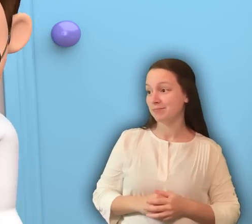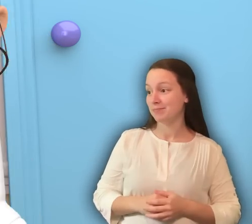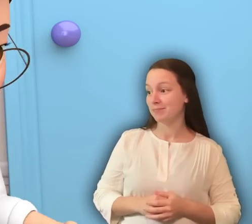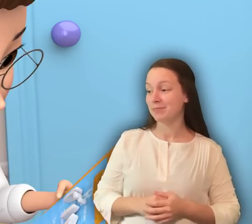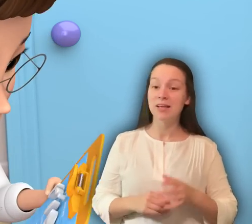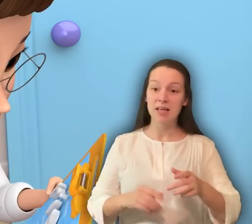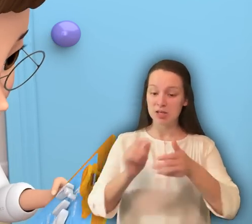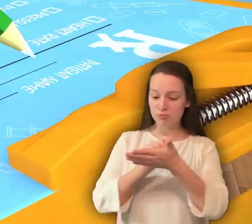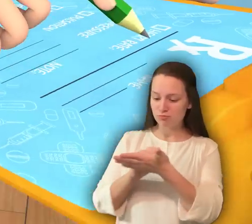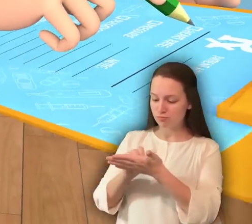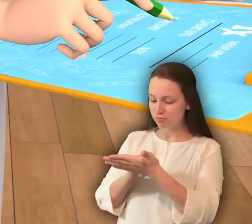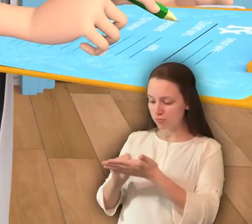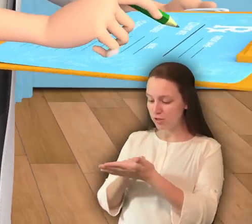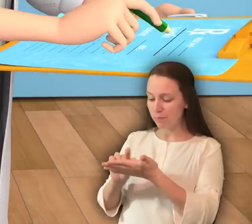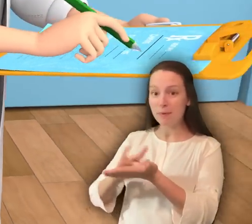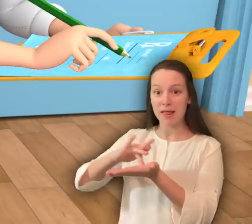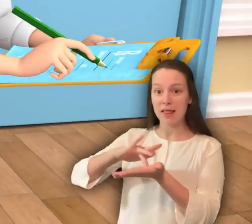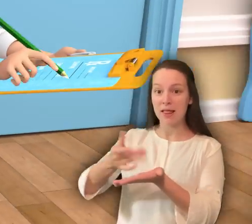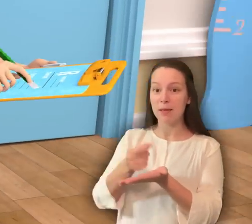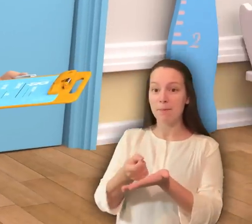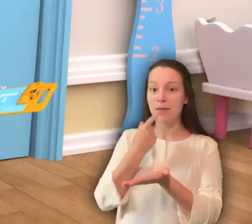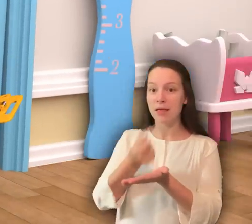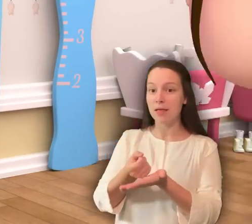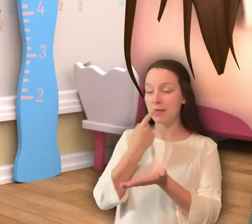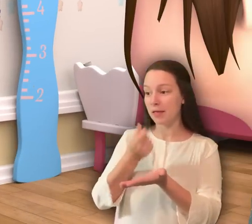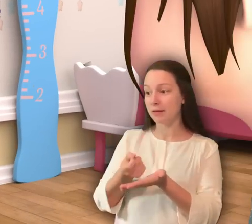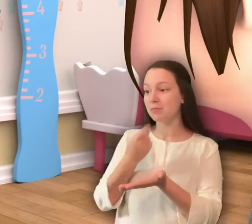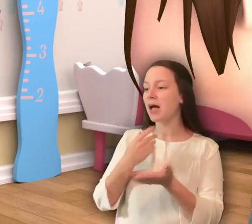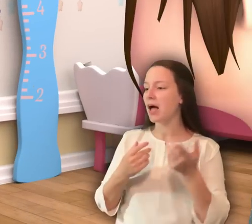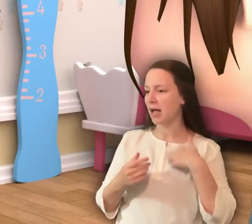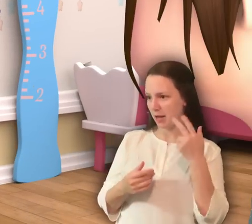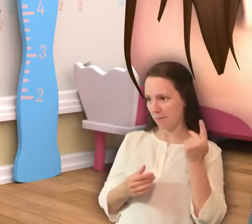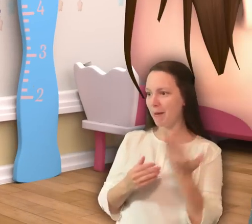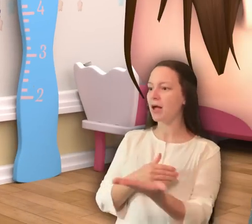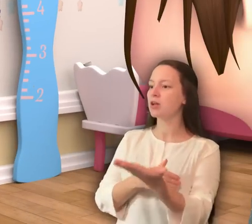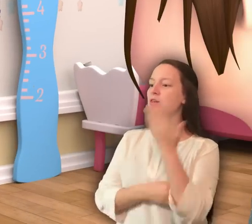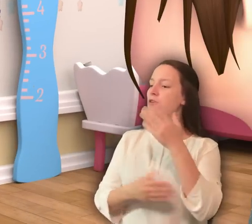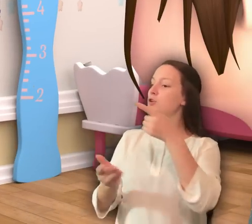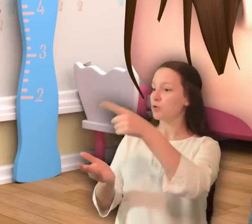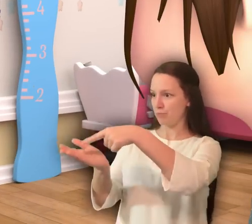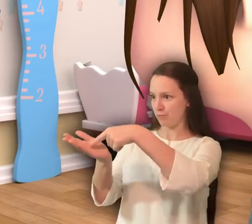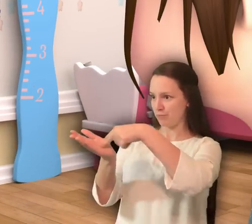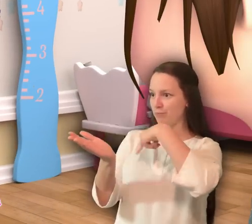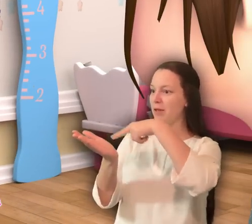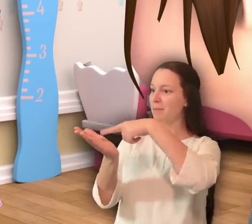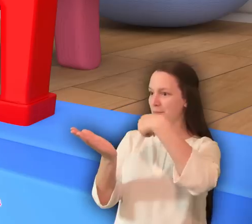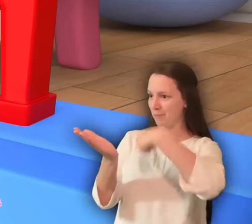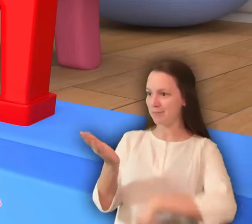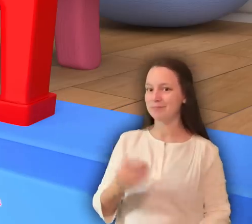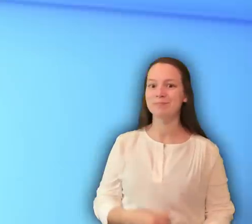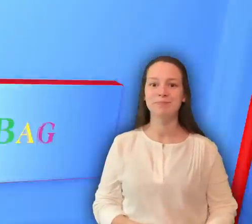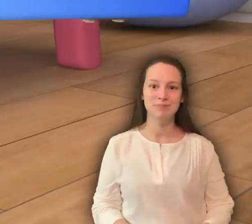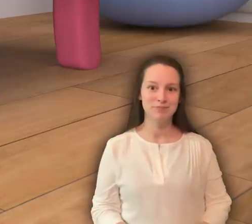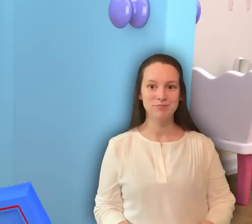bed he wrote on the paper for some pills pills pills I'll be back in the morning with my bill